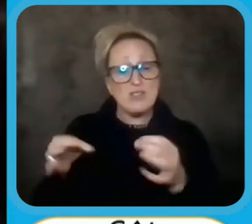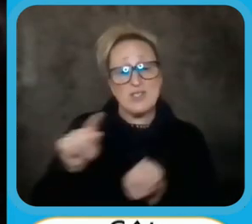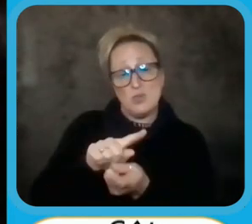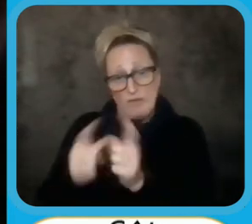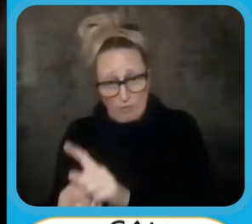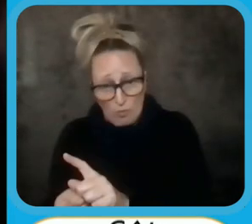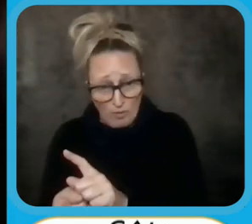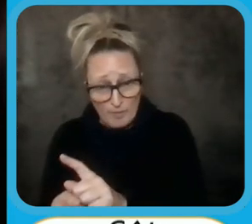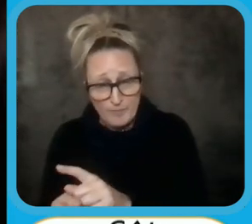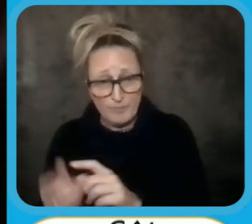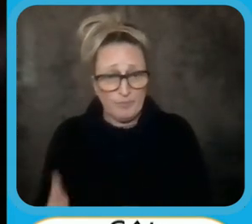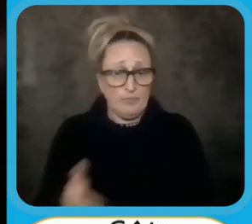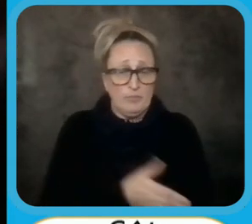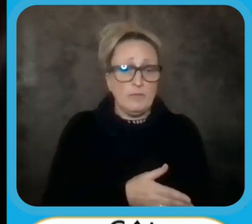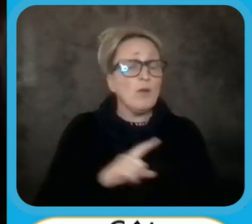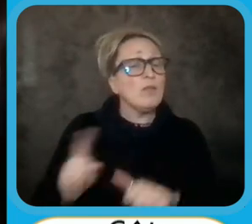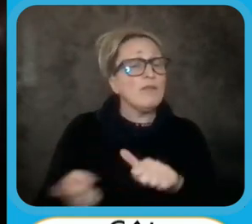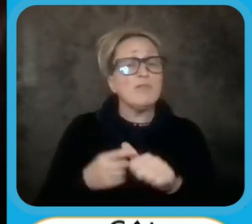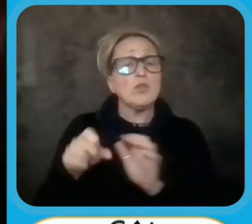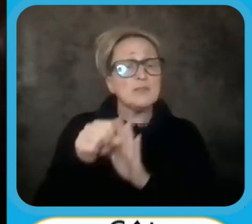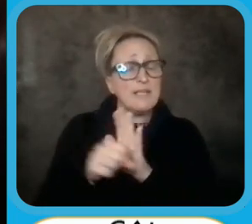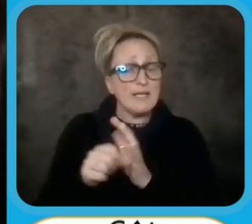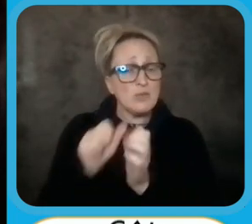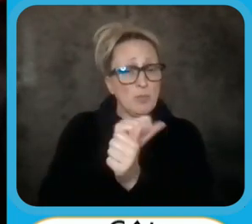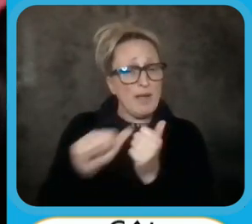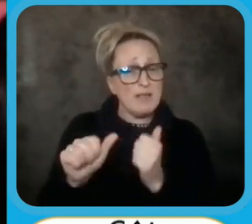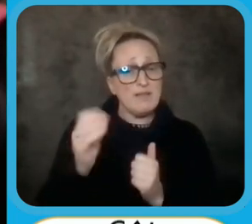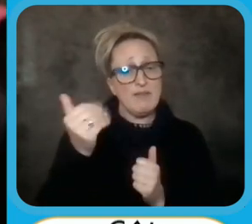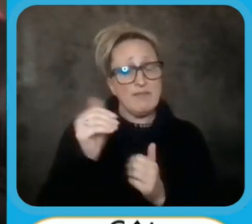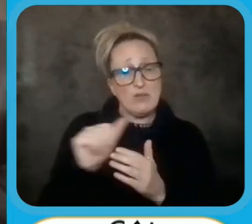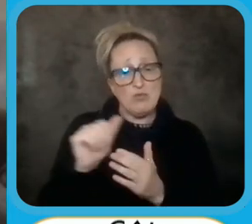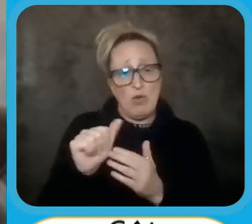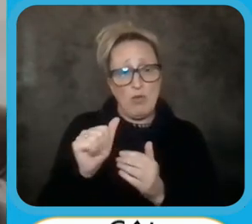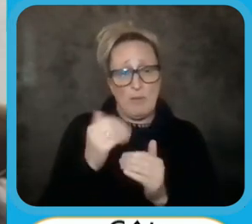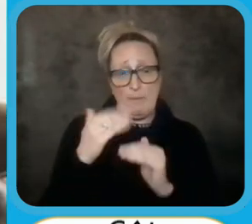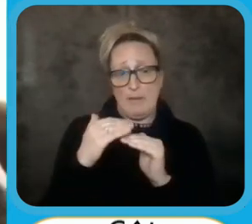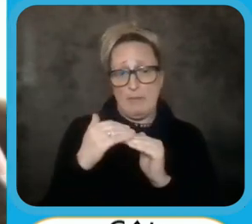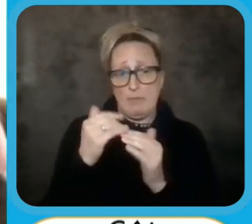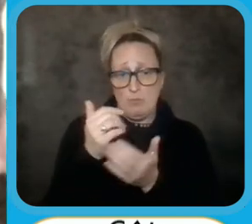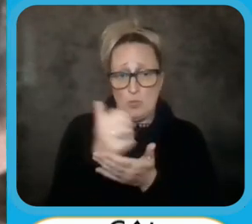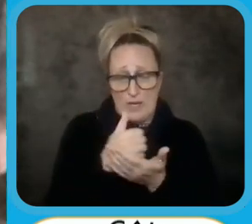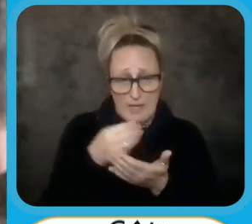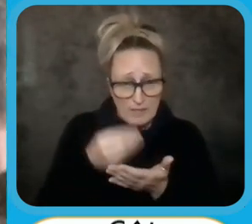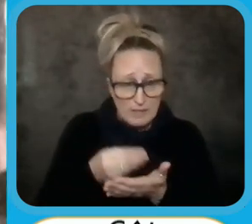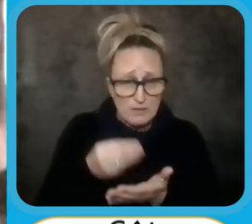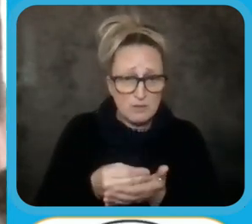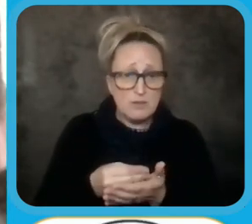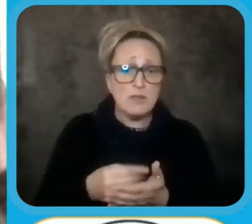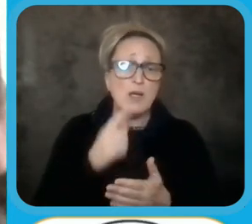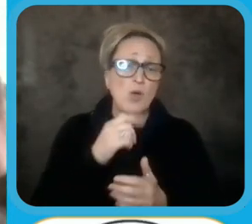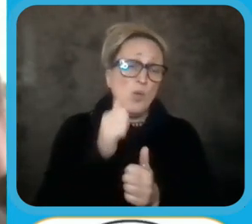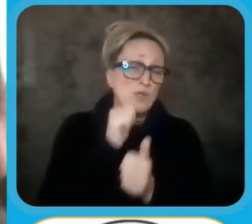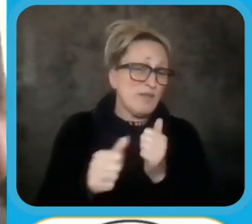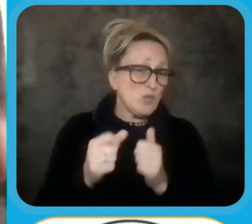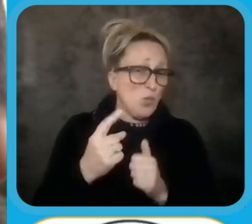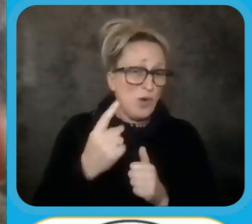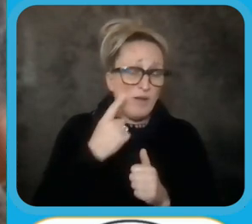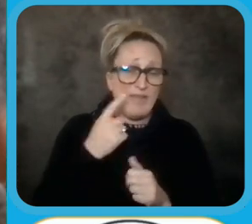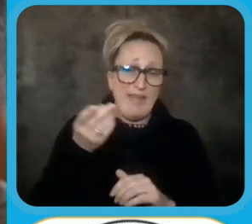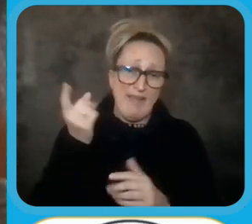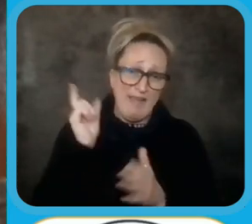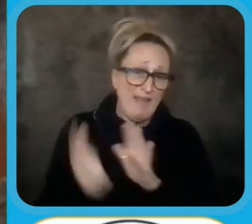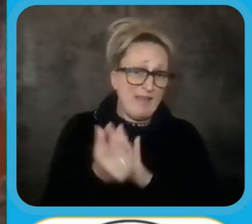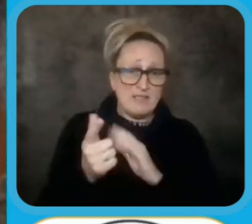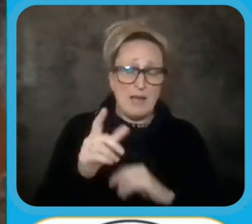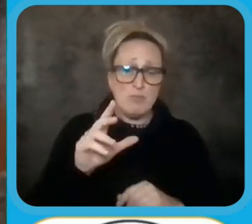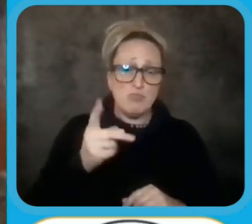We were the first state to pass $15 minimum wage. We passed one of the toughest anti-predatory lending laws